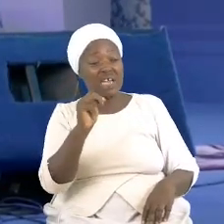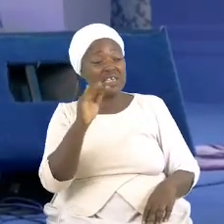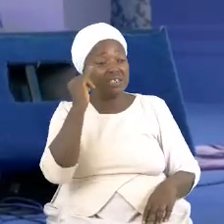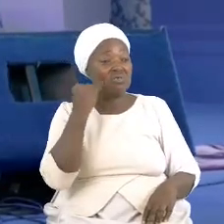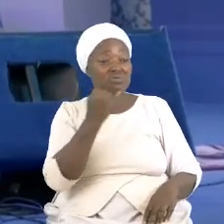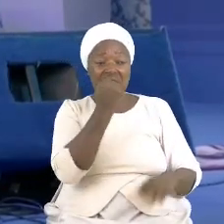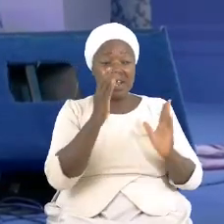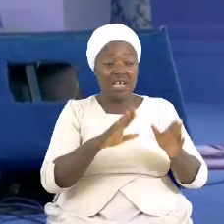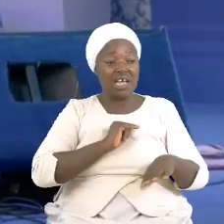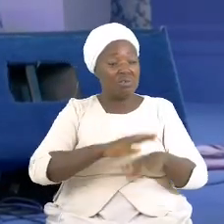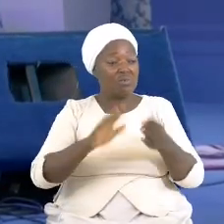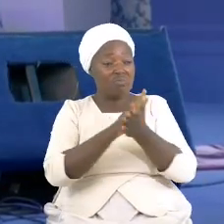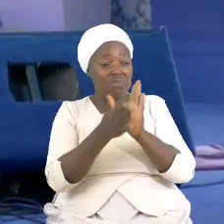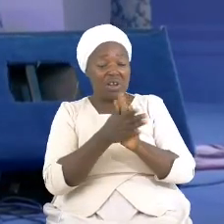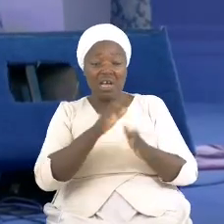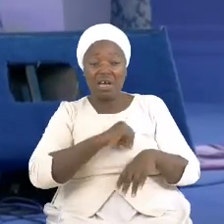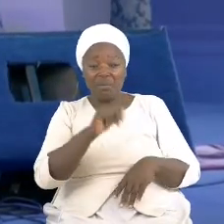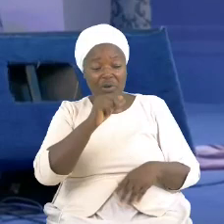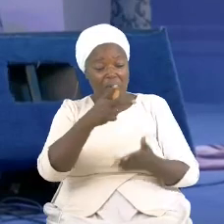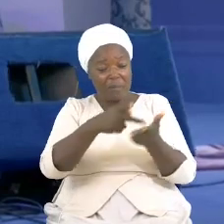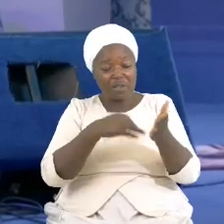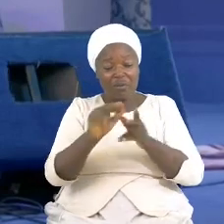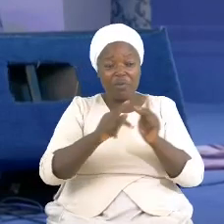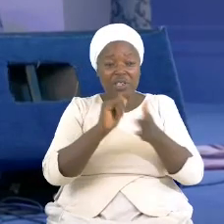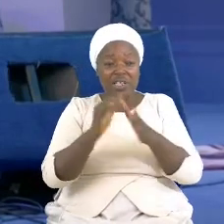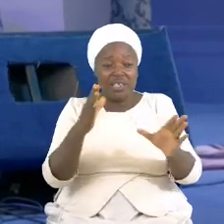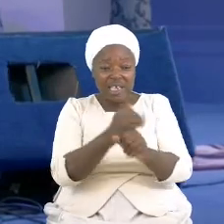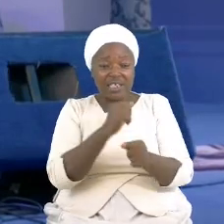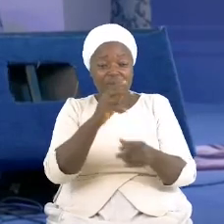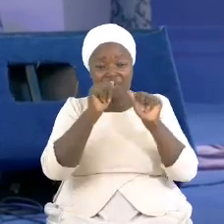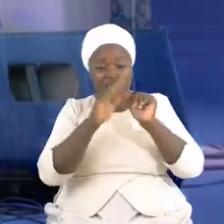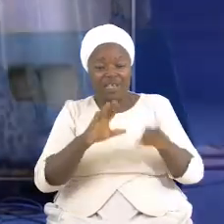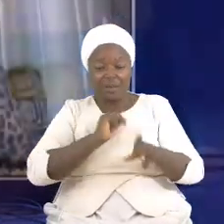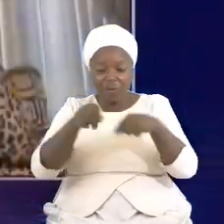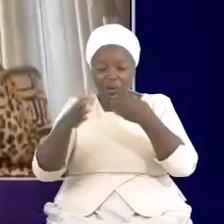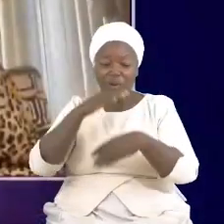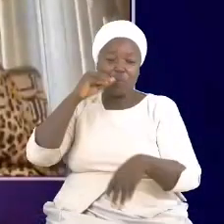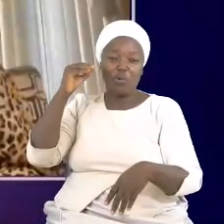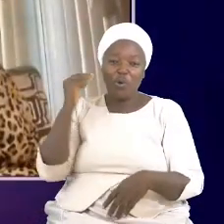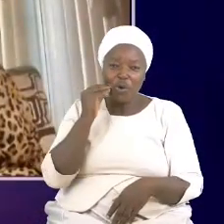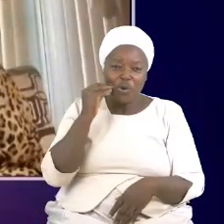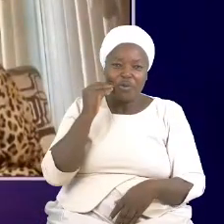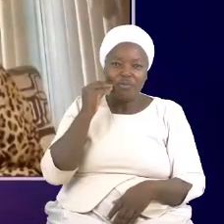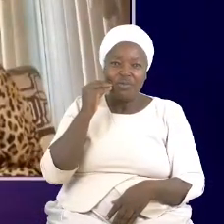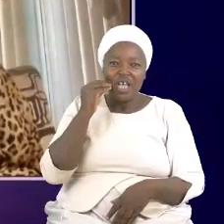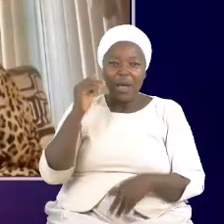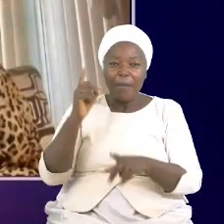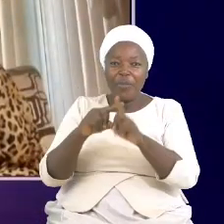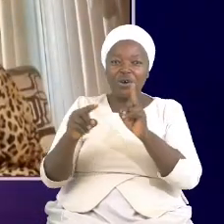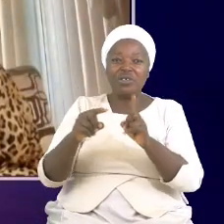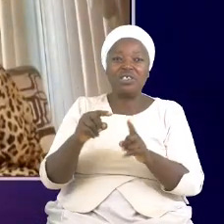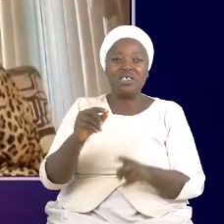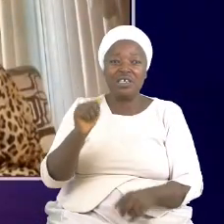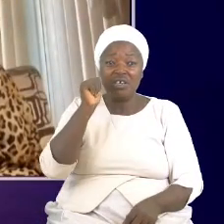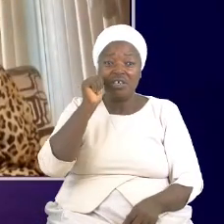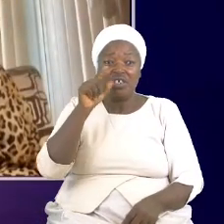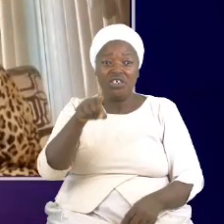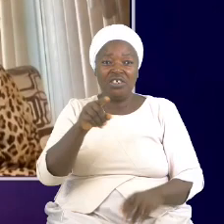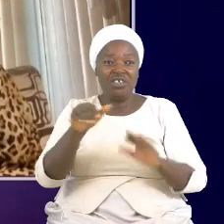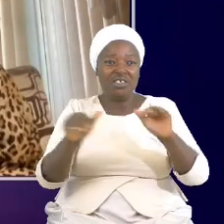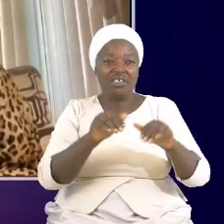not part of the people to get blessing, I'm going back home. She did not. I will not give